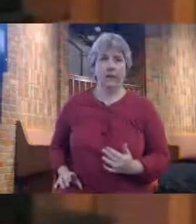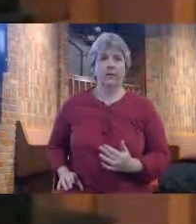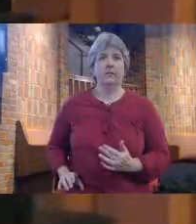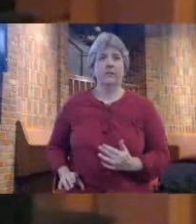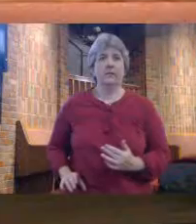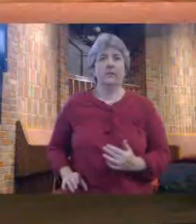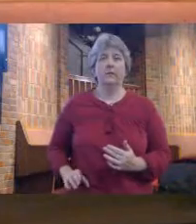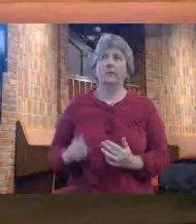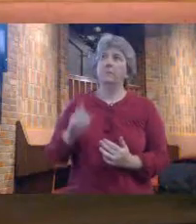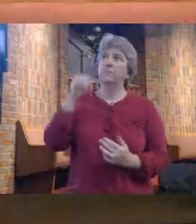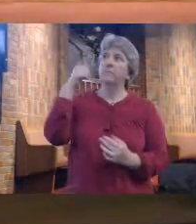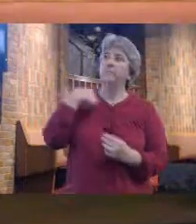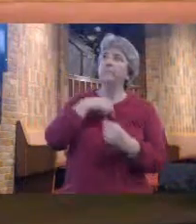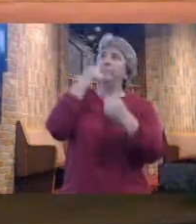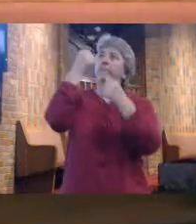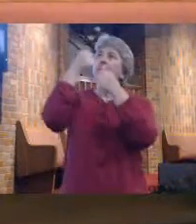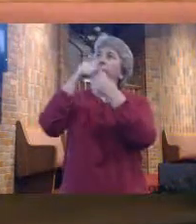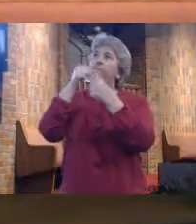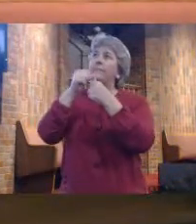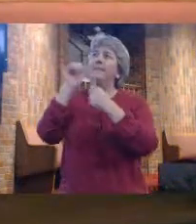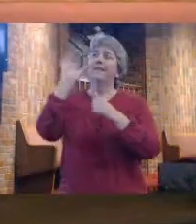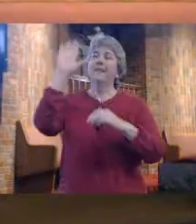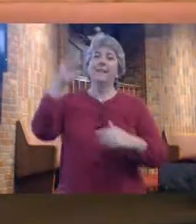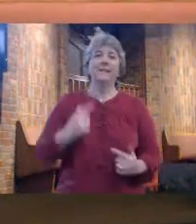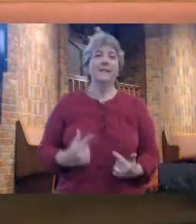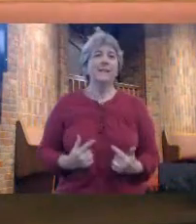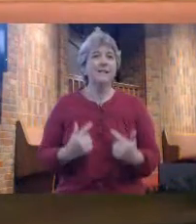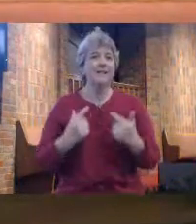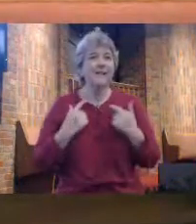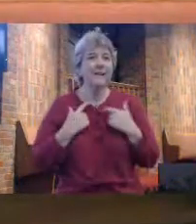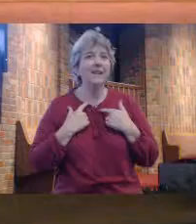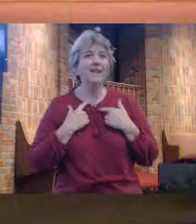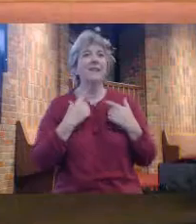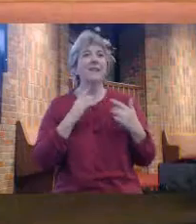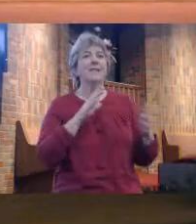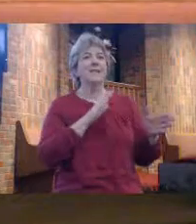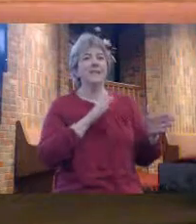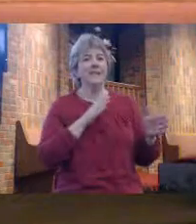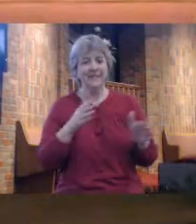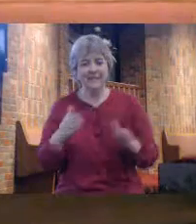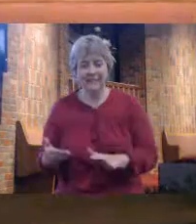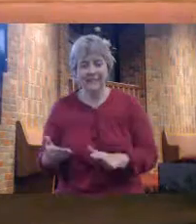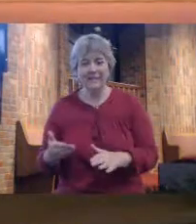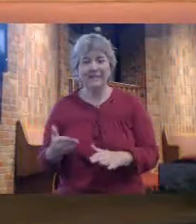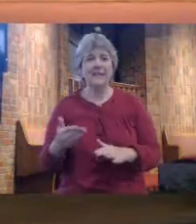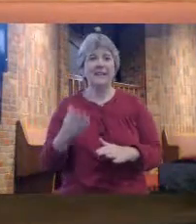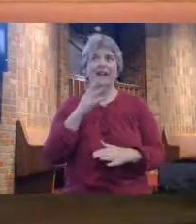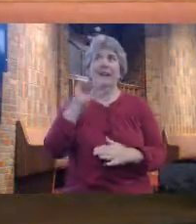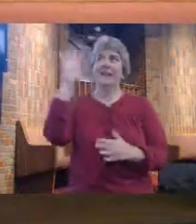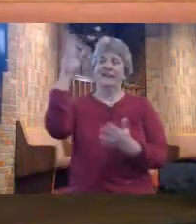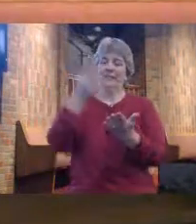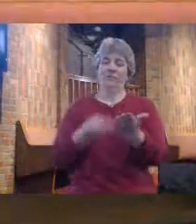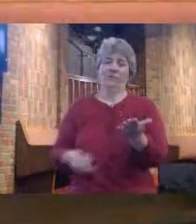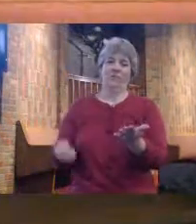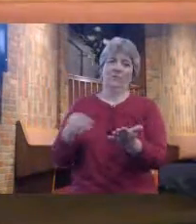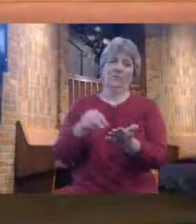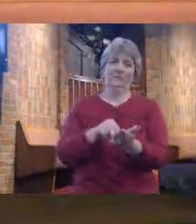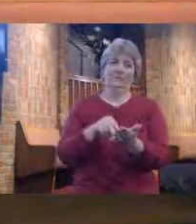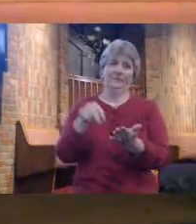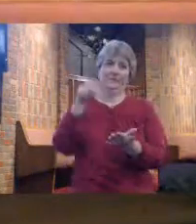in Him that we remember His life today and His death and His, most of all, His resurrection.